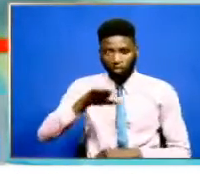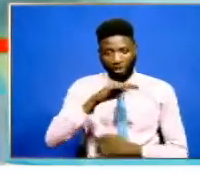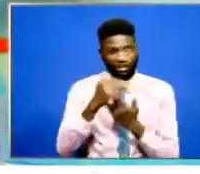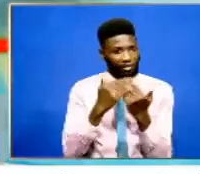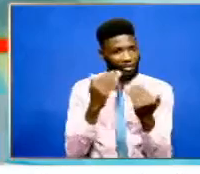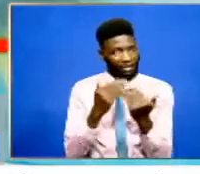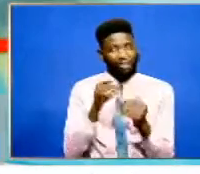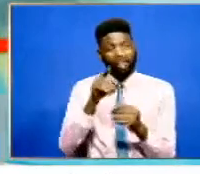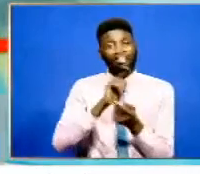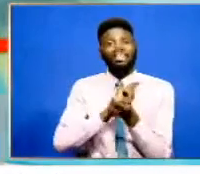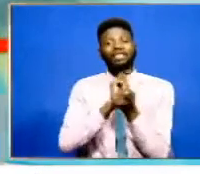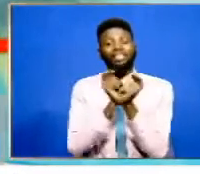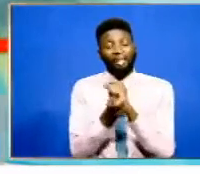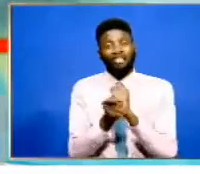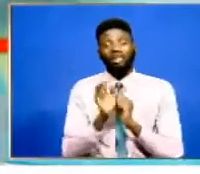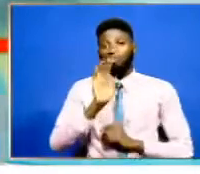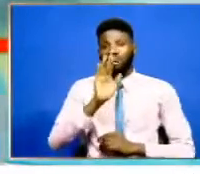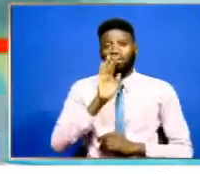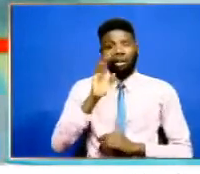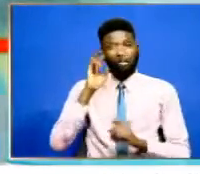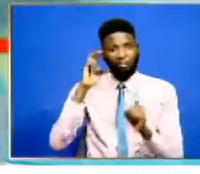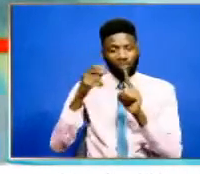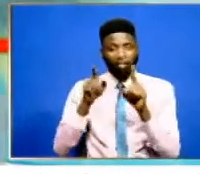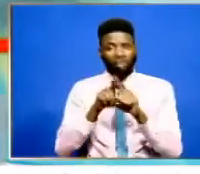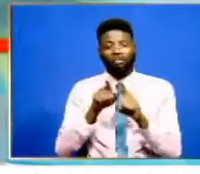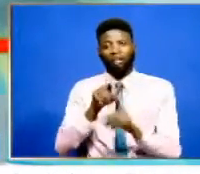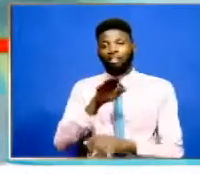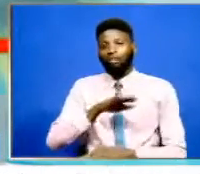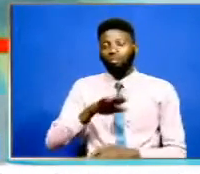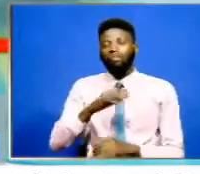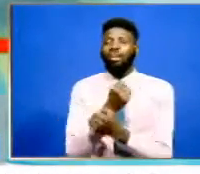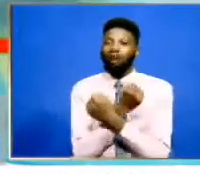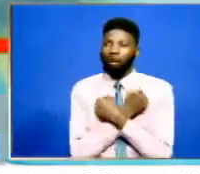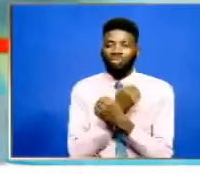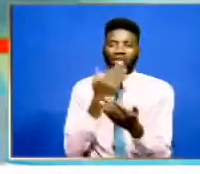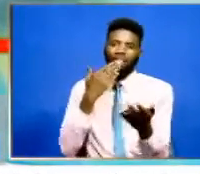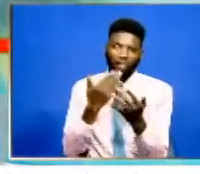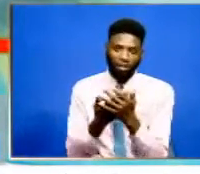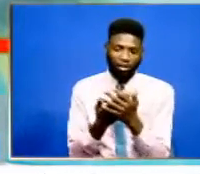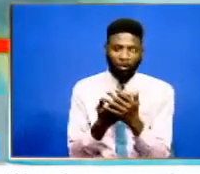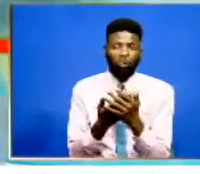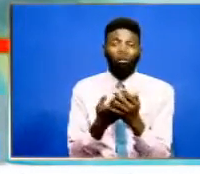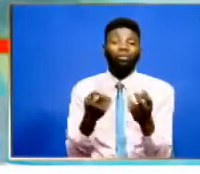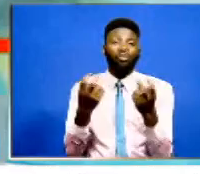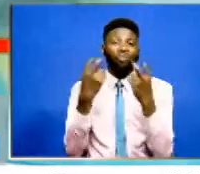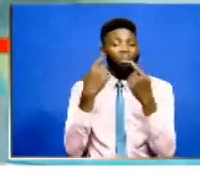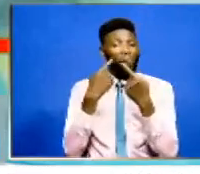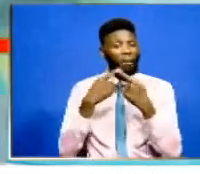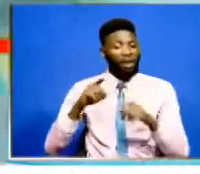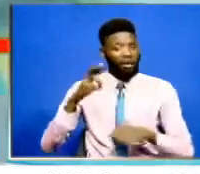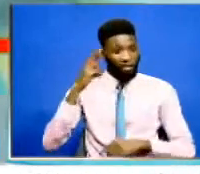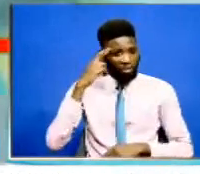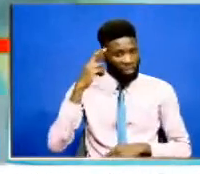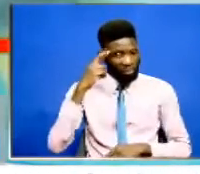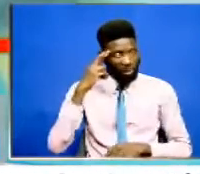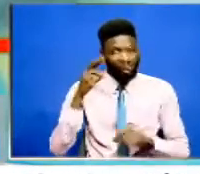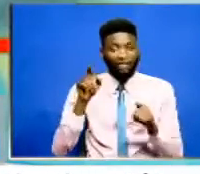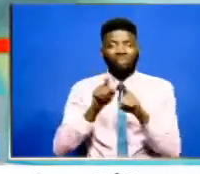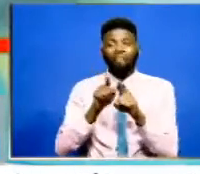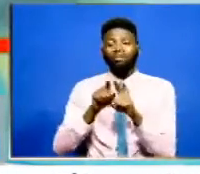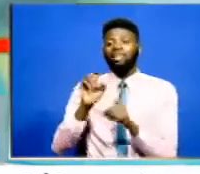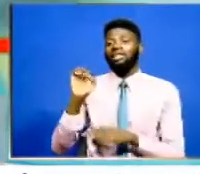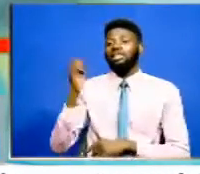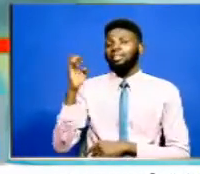and loving your environment. Thank you indeed so much for watching, but you do remember that Easter